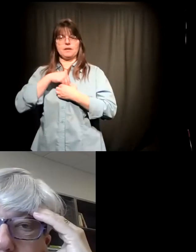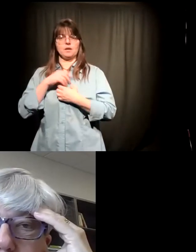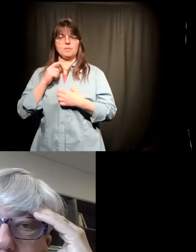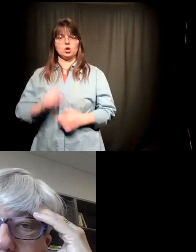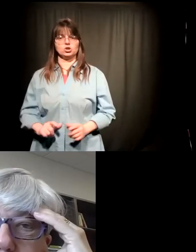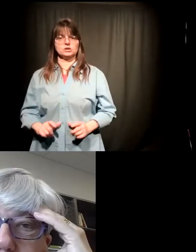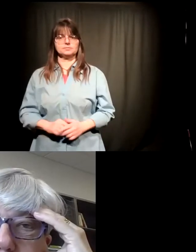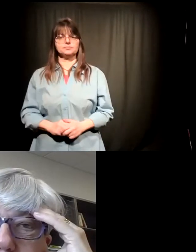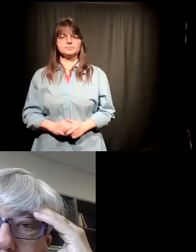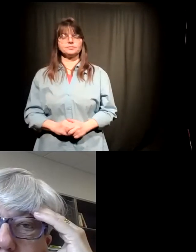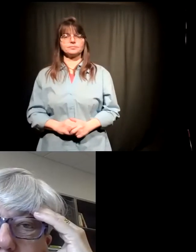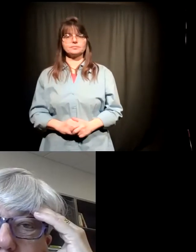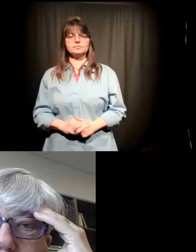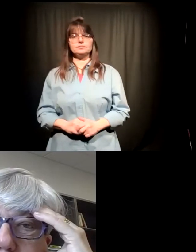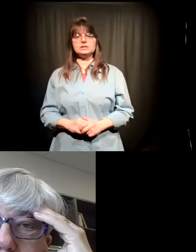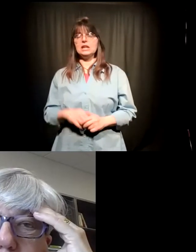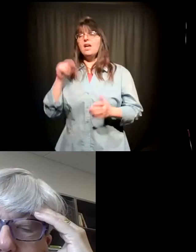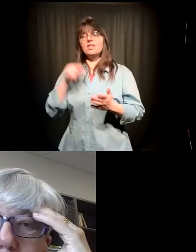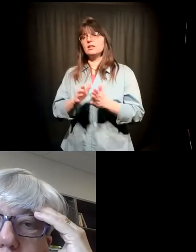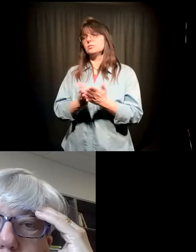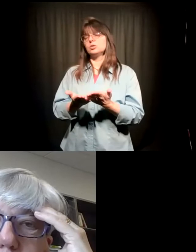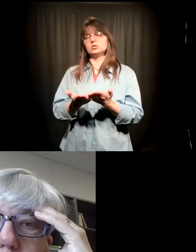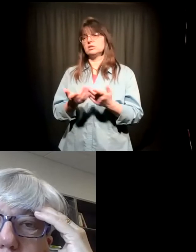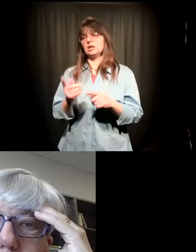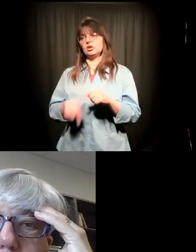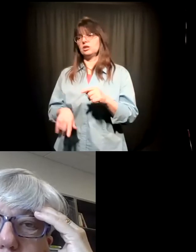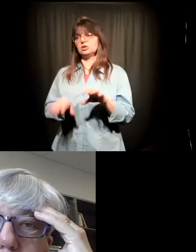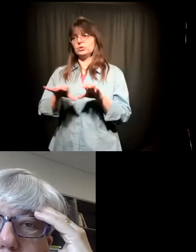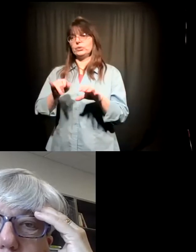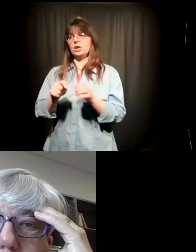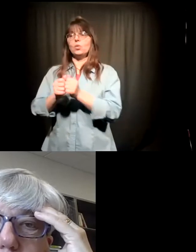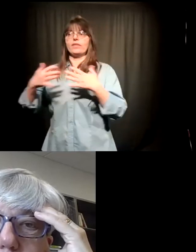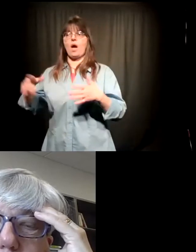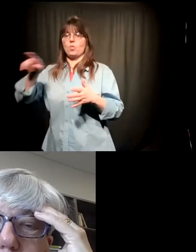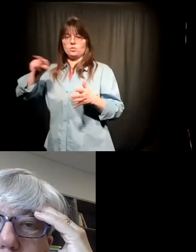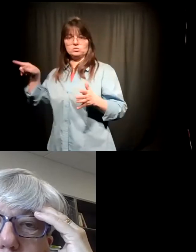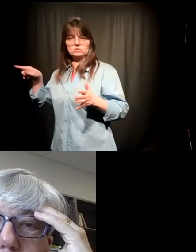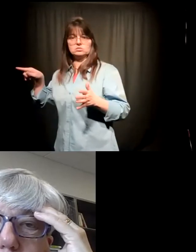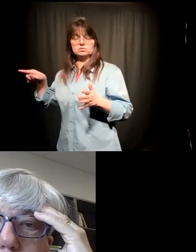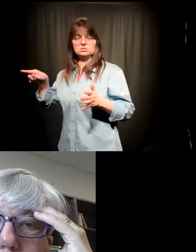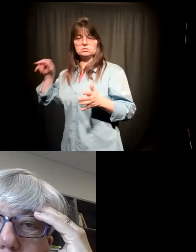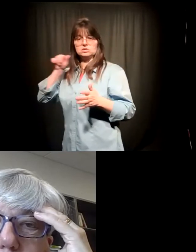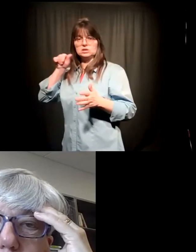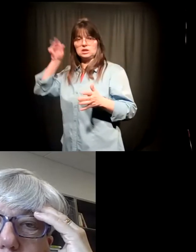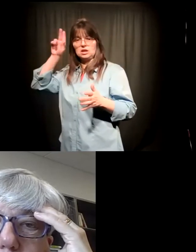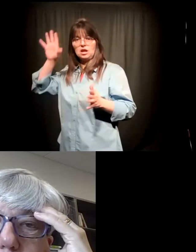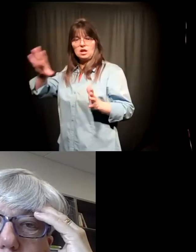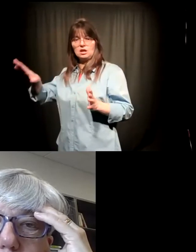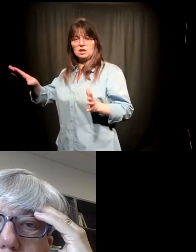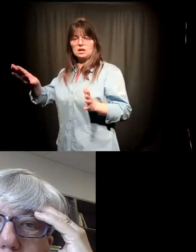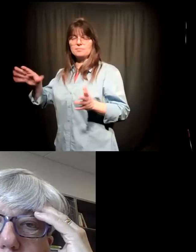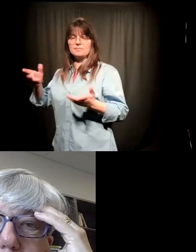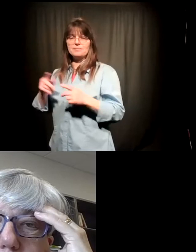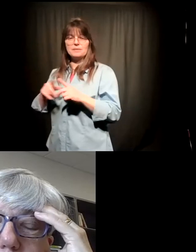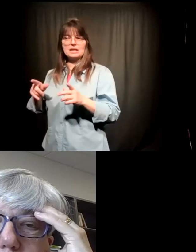to my early understanding of the complications of this method of education. I